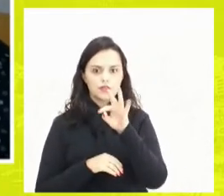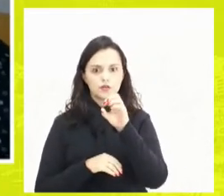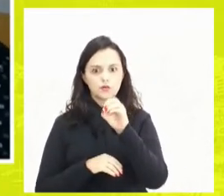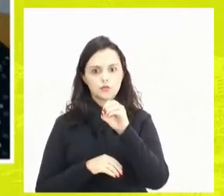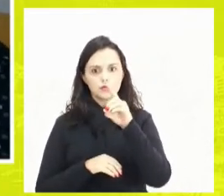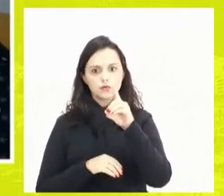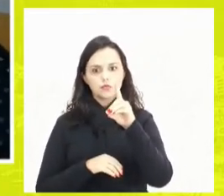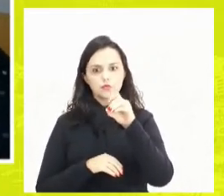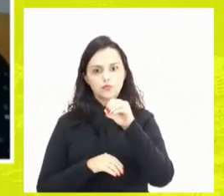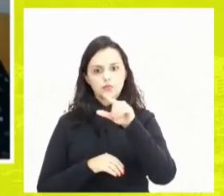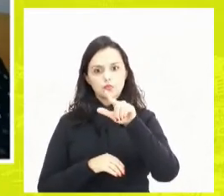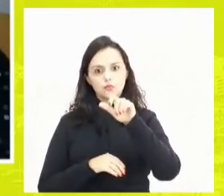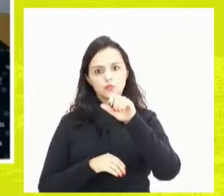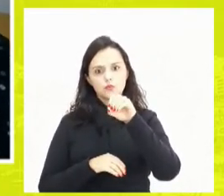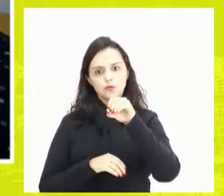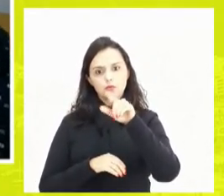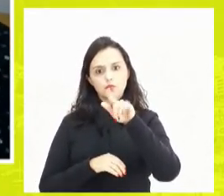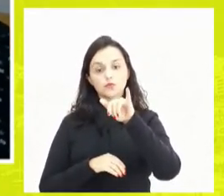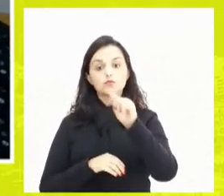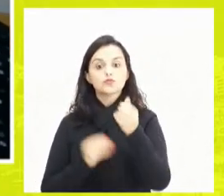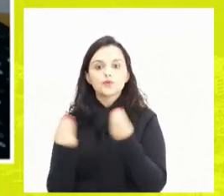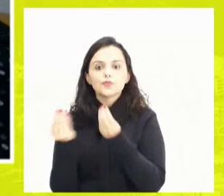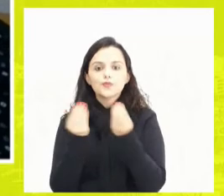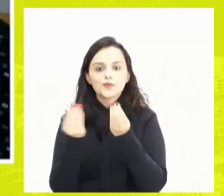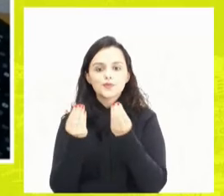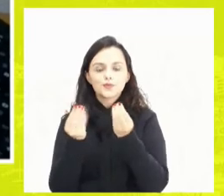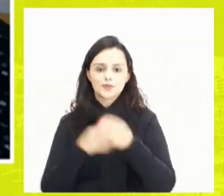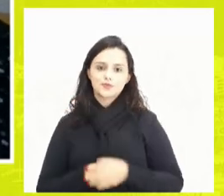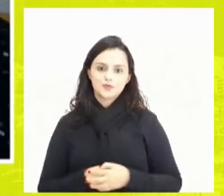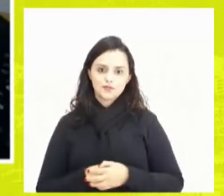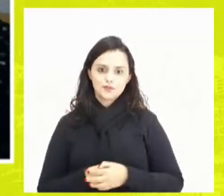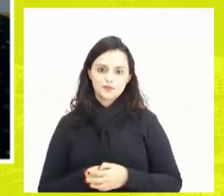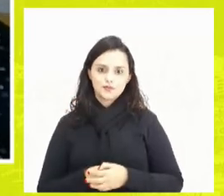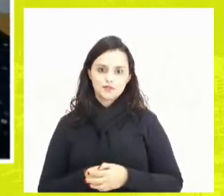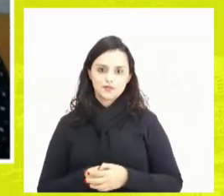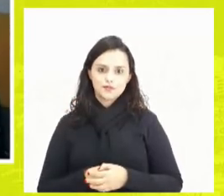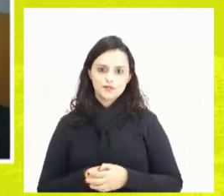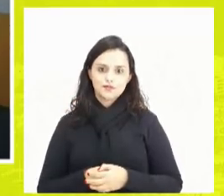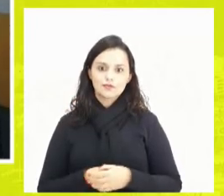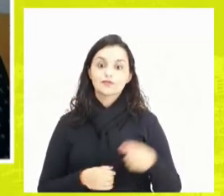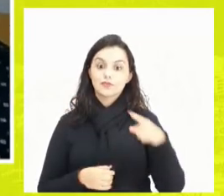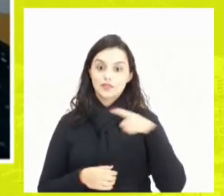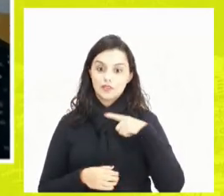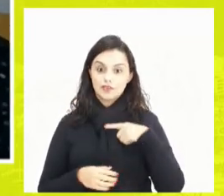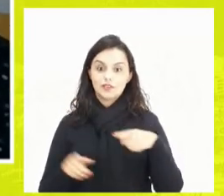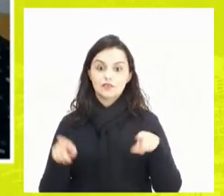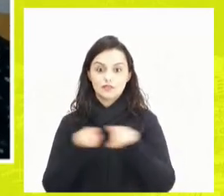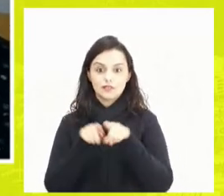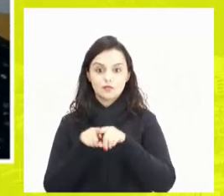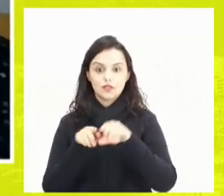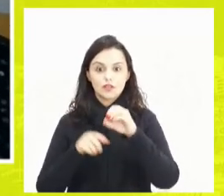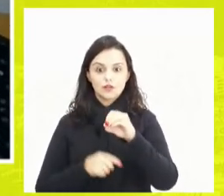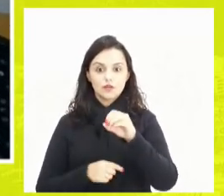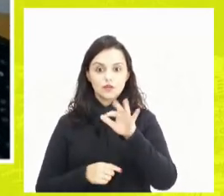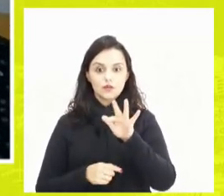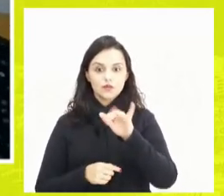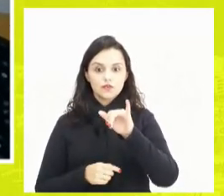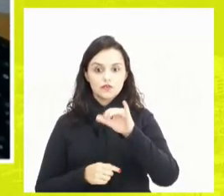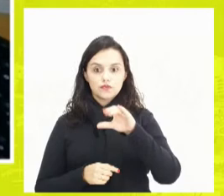more about ourselves and to listen what people have to say about us we have a workshop really soon